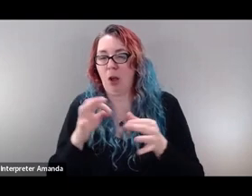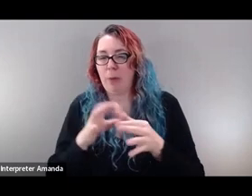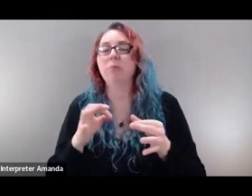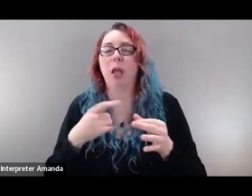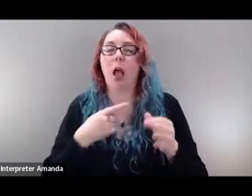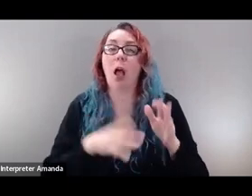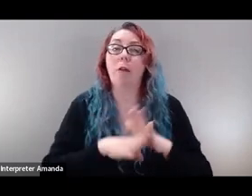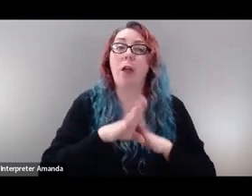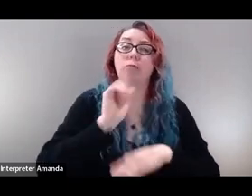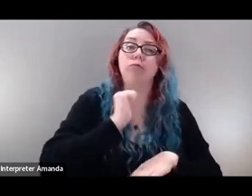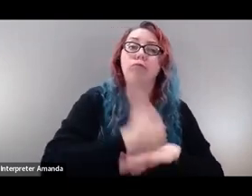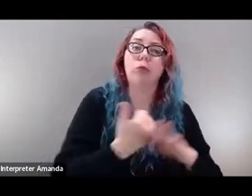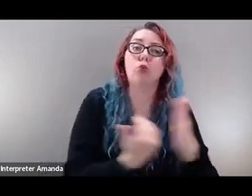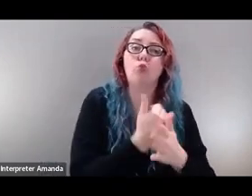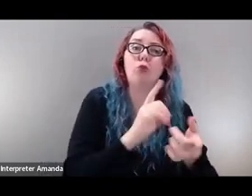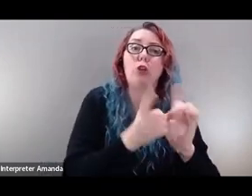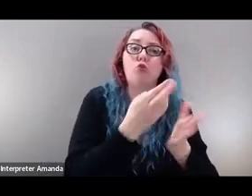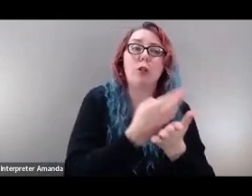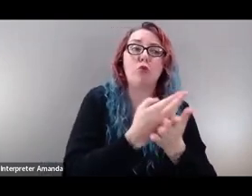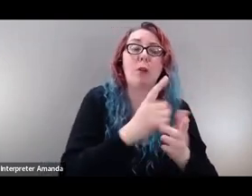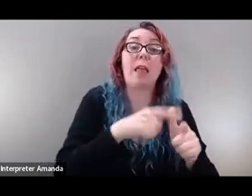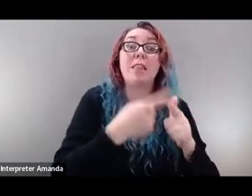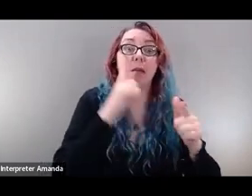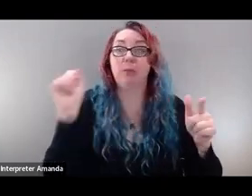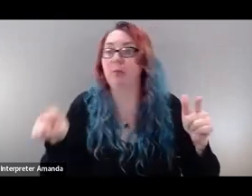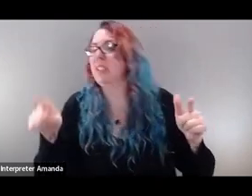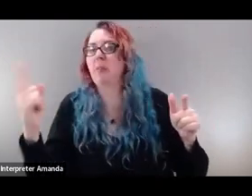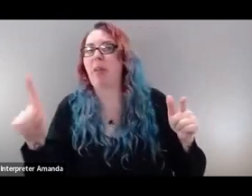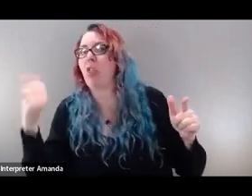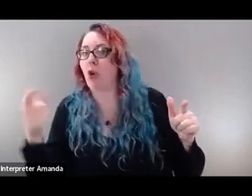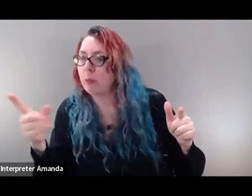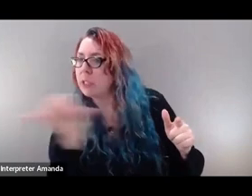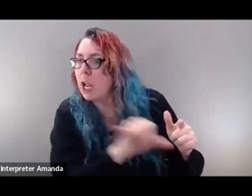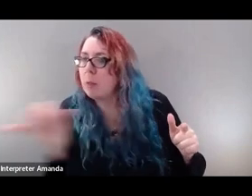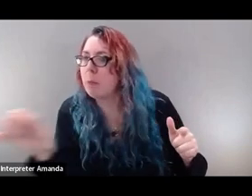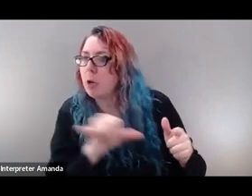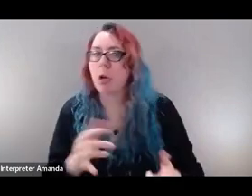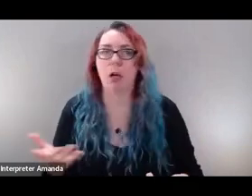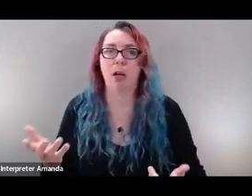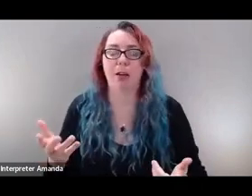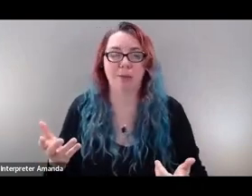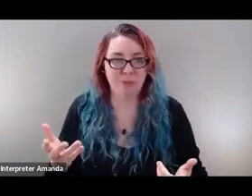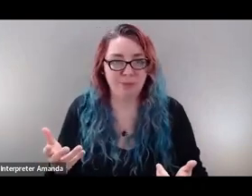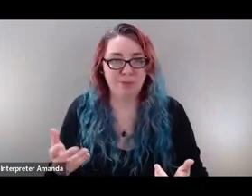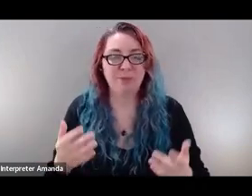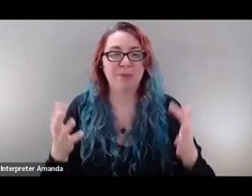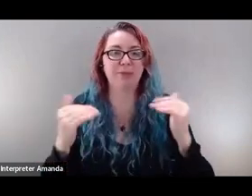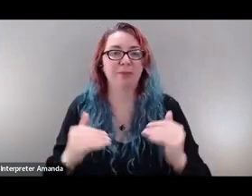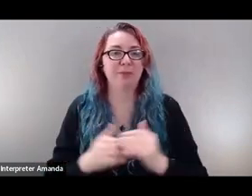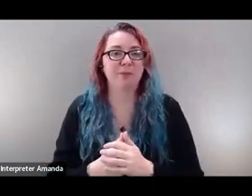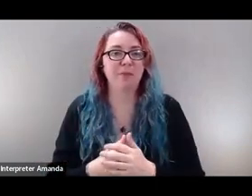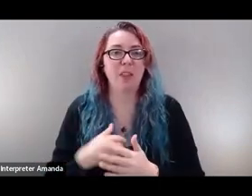they developed. We have 30 out of 45 respondents who use a digital initiative developed by